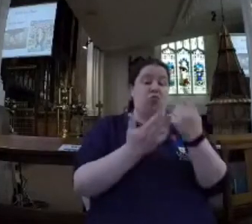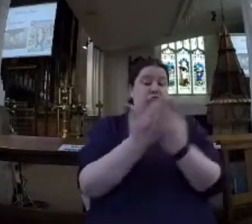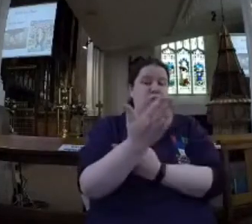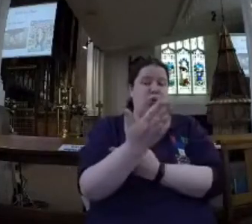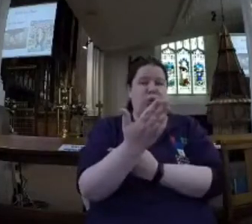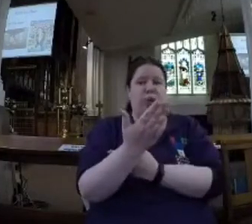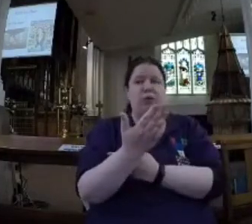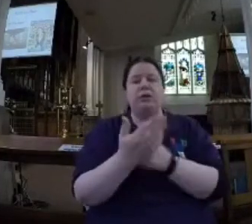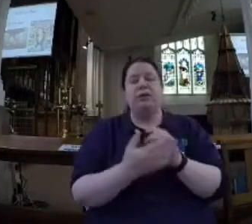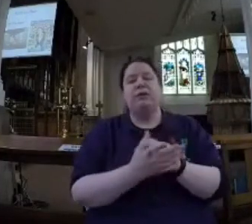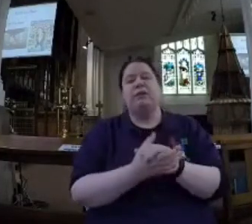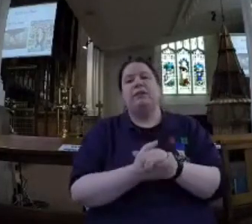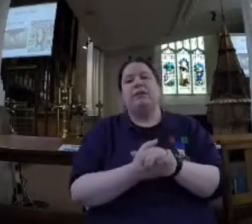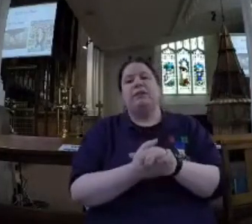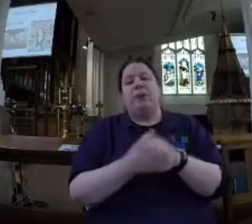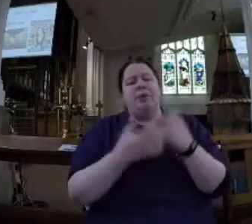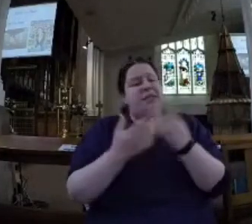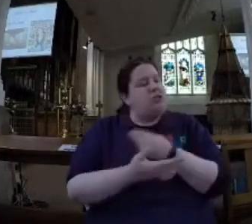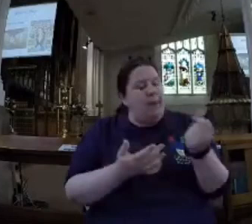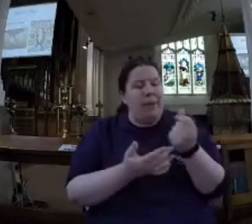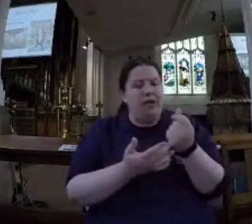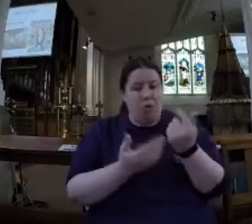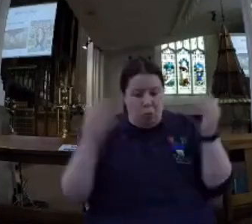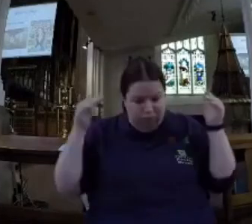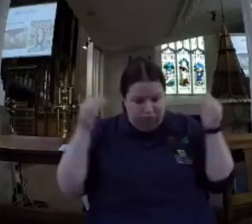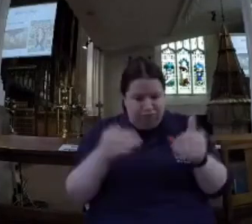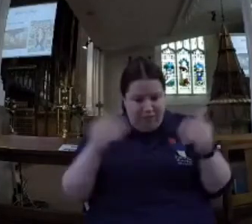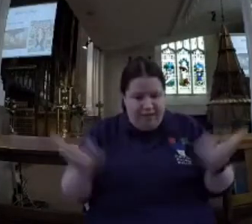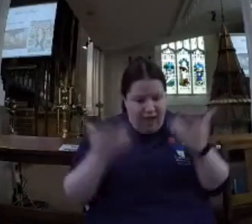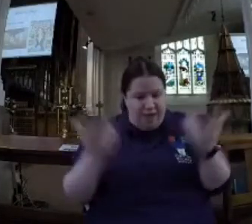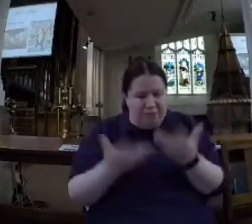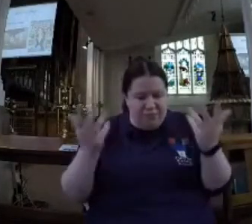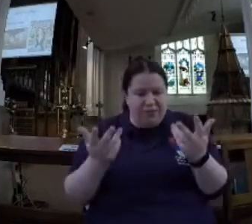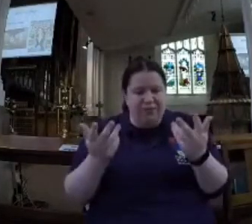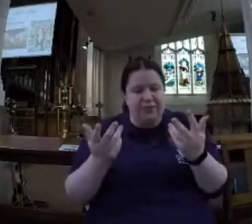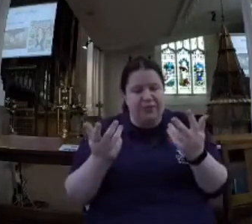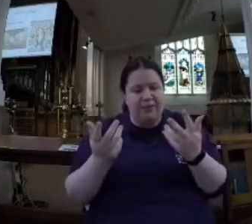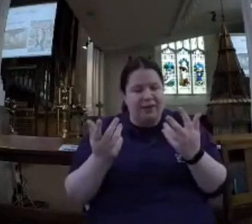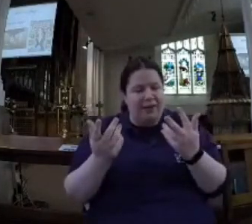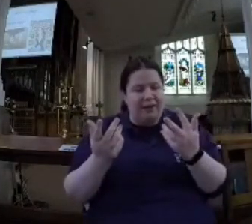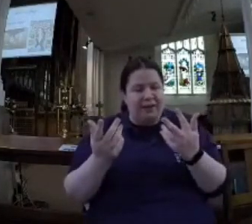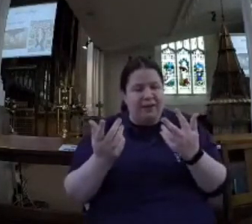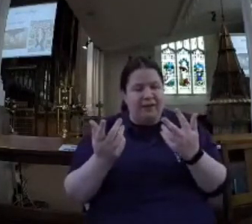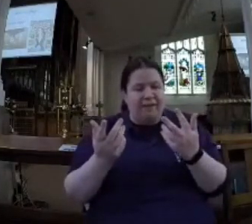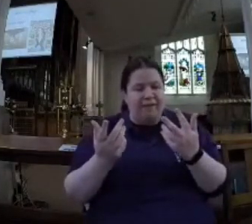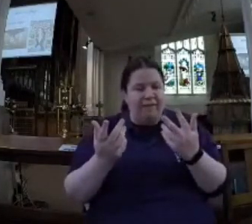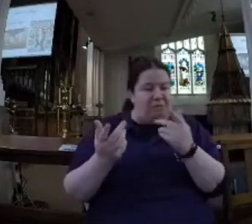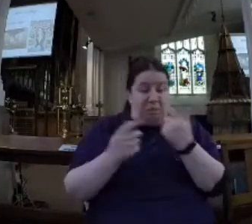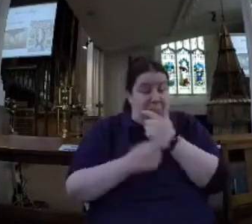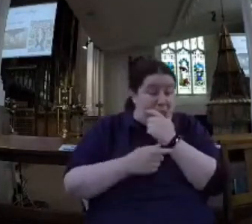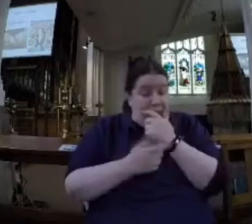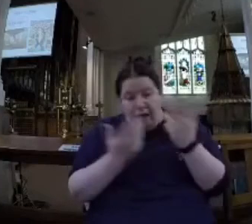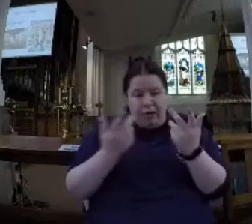some people get so involved in the games that they're playing, they are looking for the